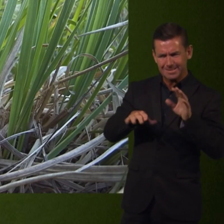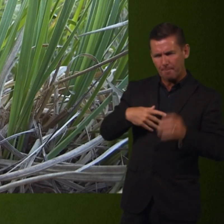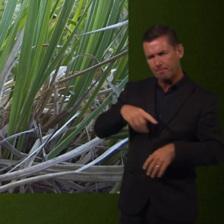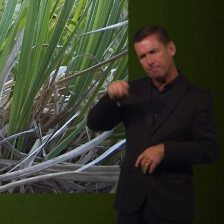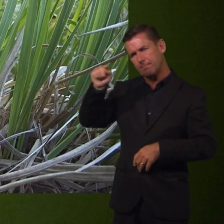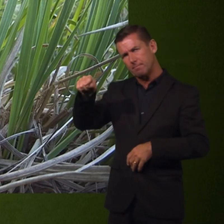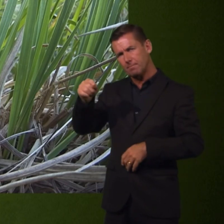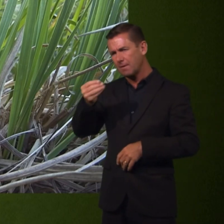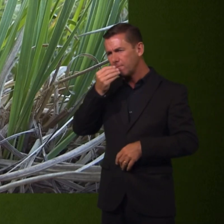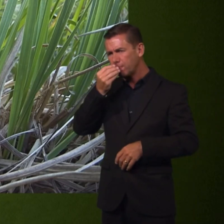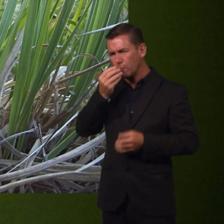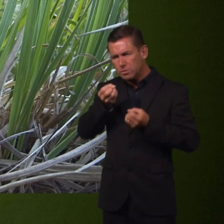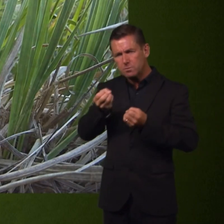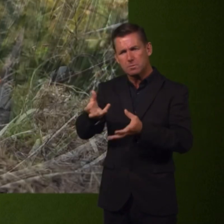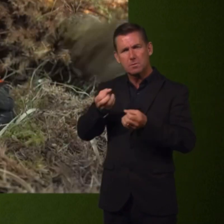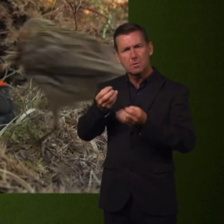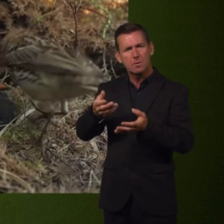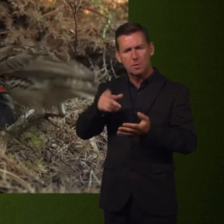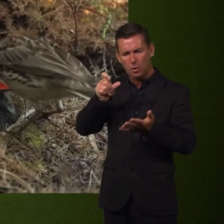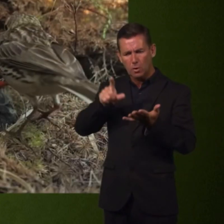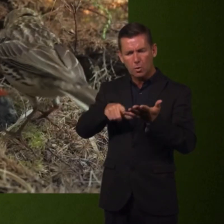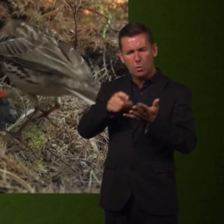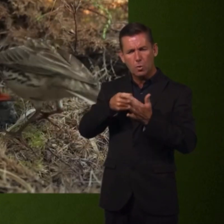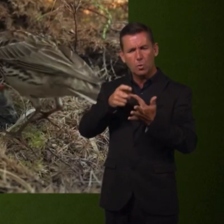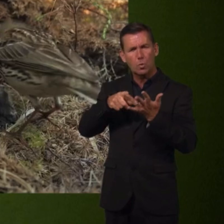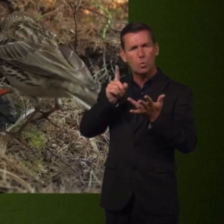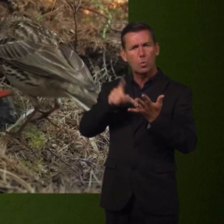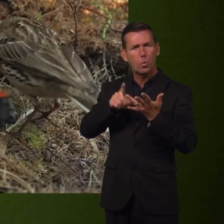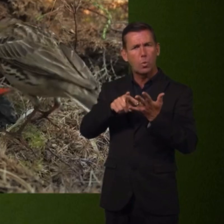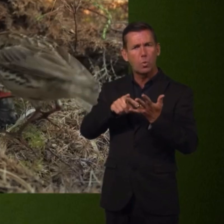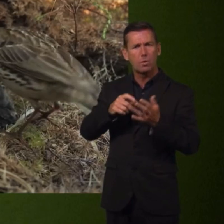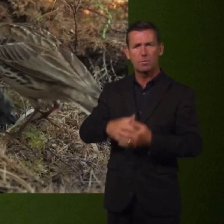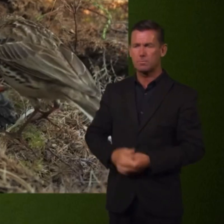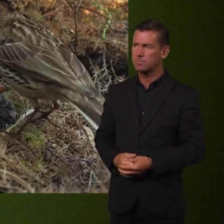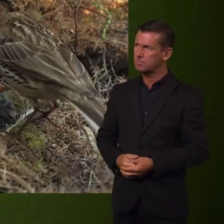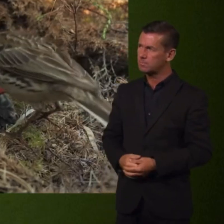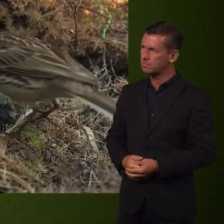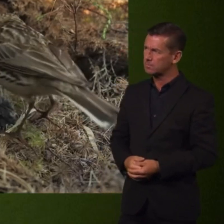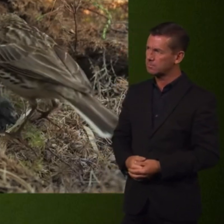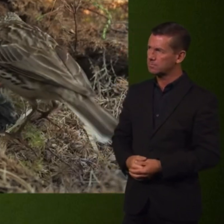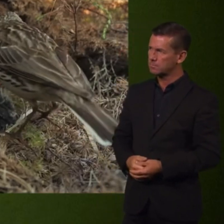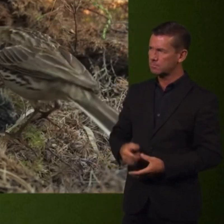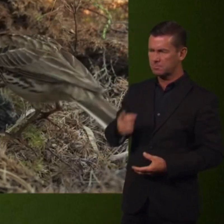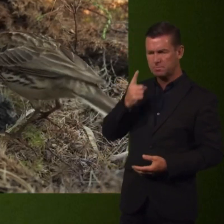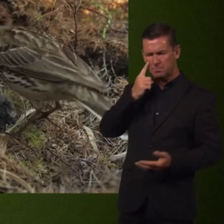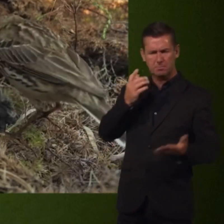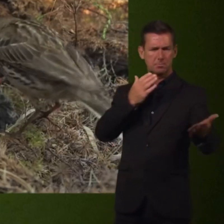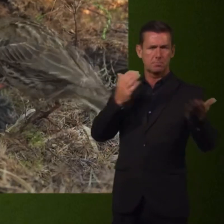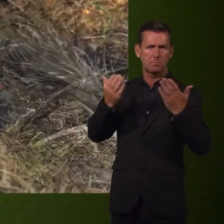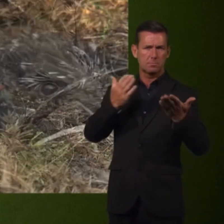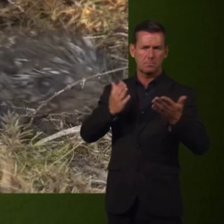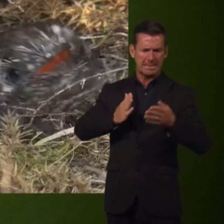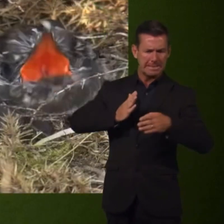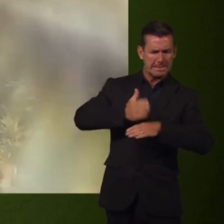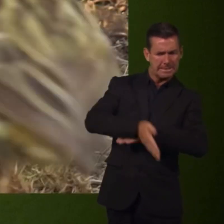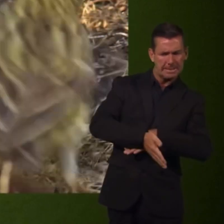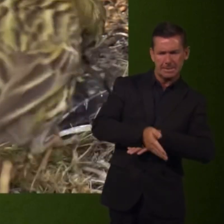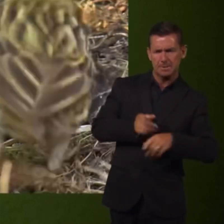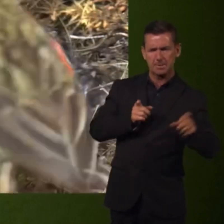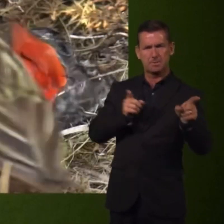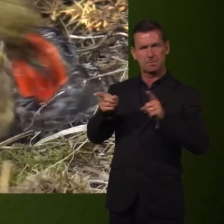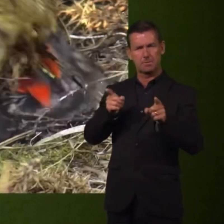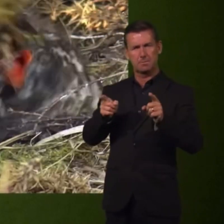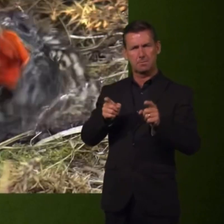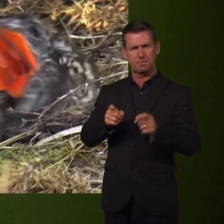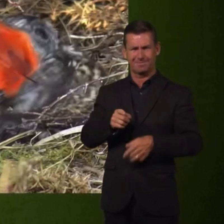the cuckoo. And this gives us the capacity, to, as I say, to contrast those feeding rates. Now, we know that the cuckoo is great at